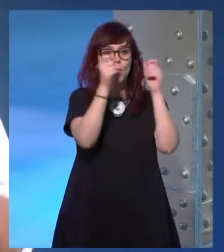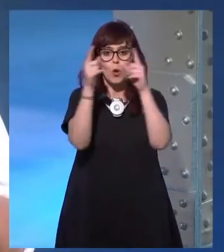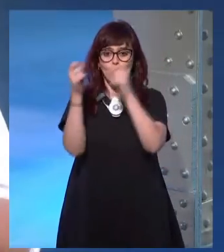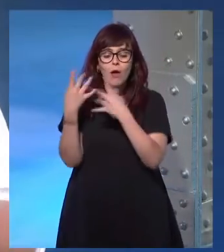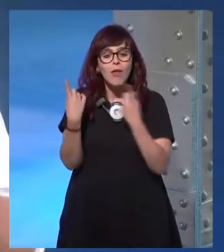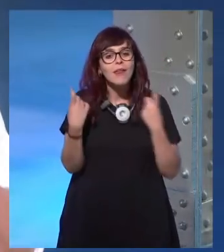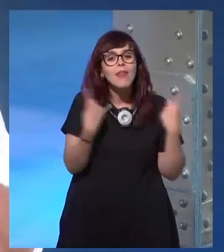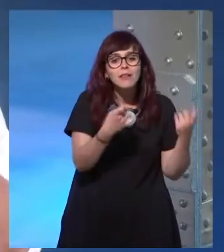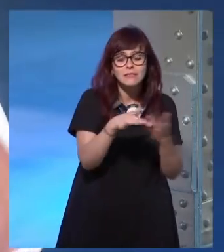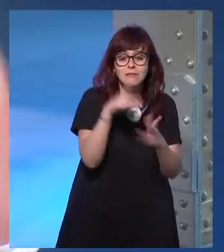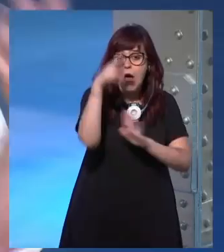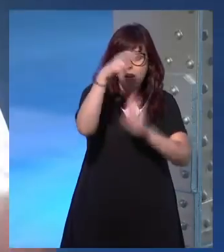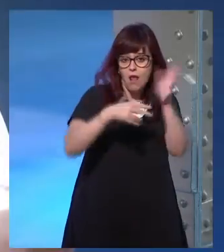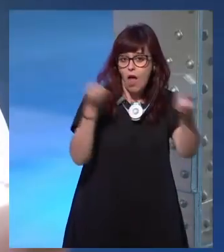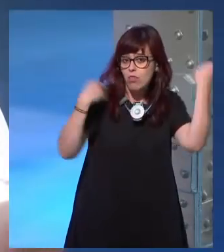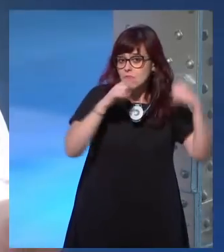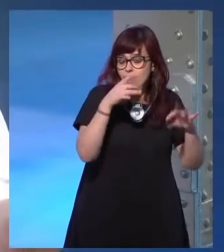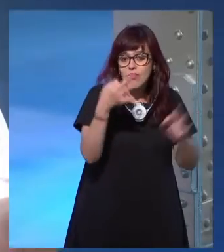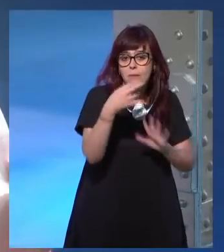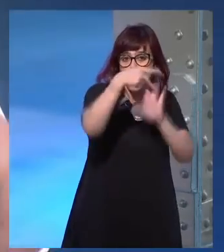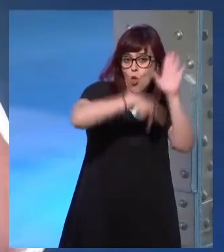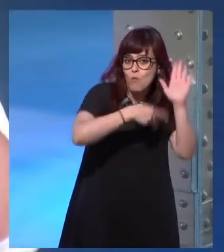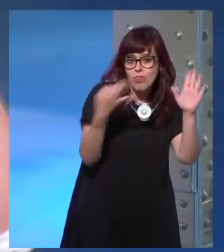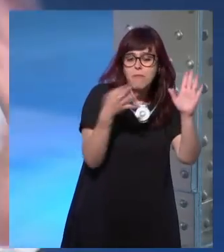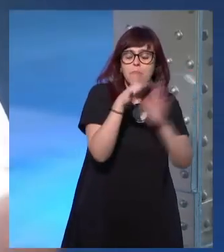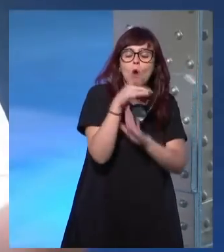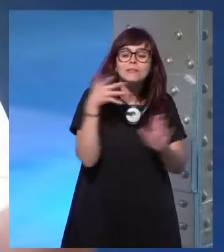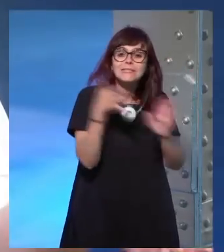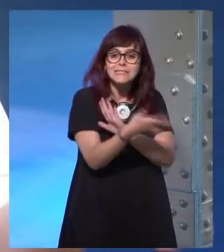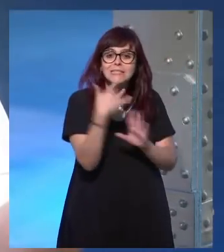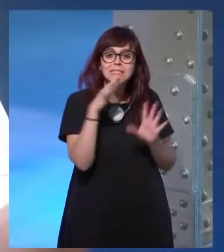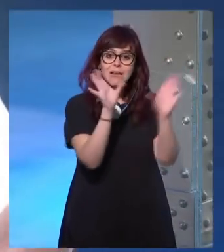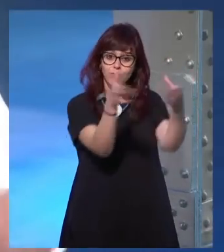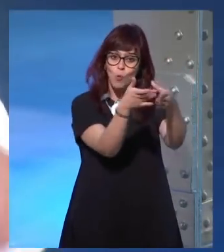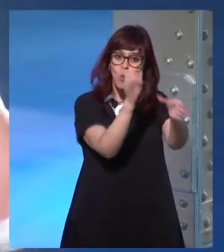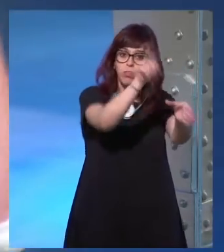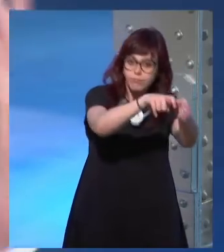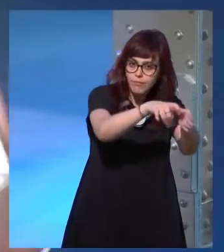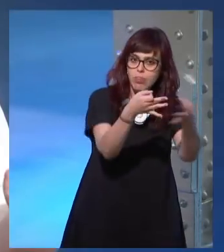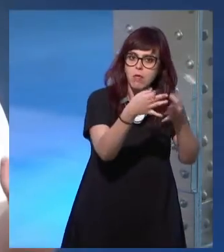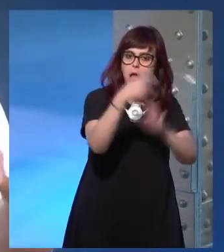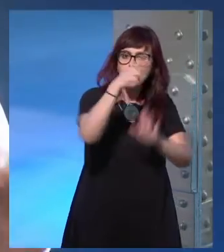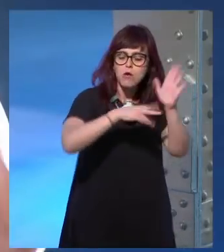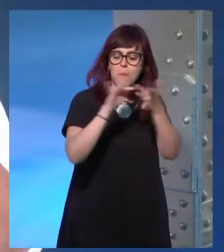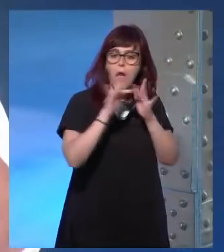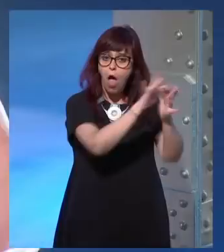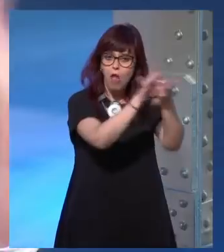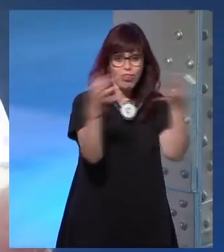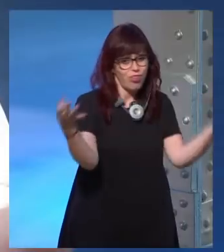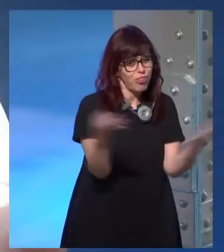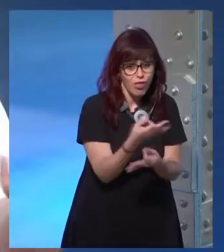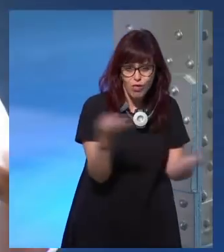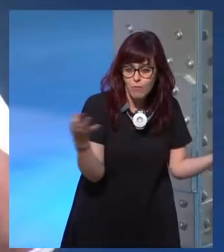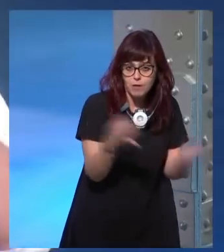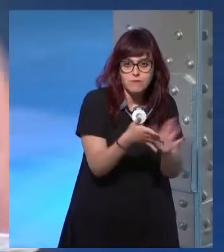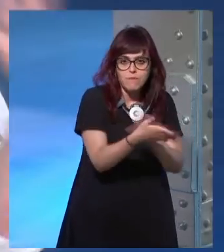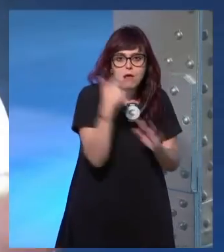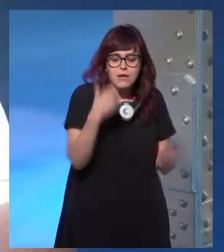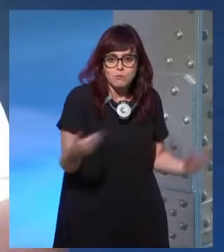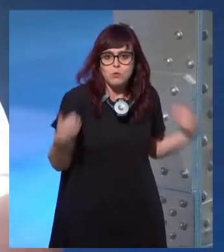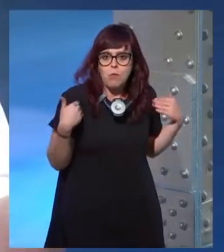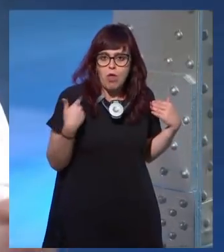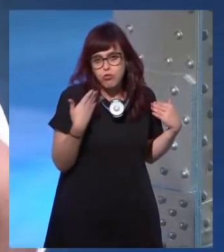responsibility, right? You have a responsibility for the things that are being said on your platform. You have a responsibility for the images that